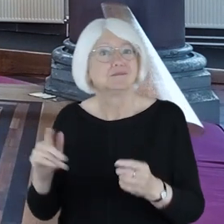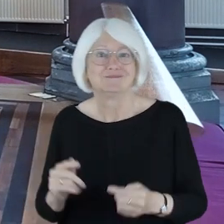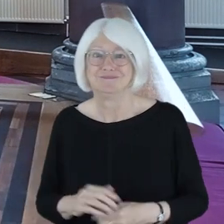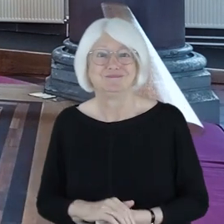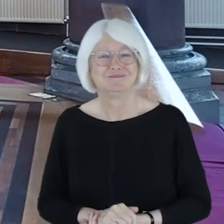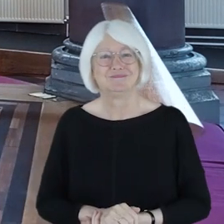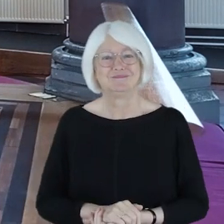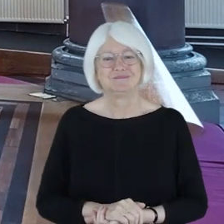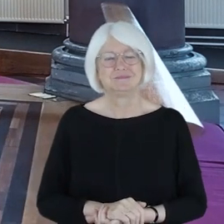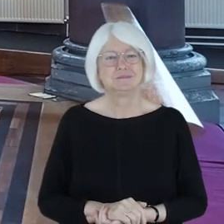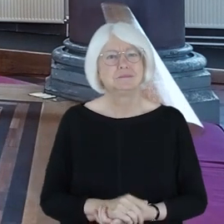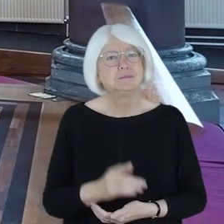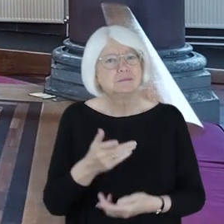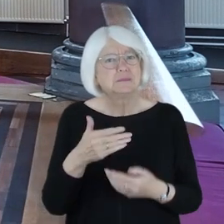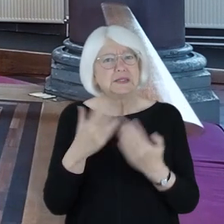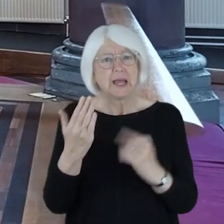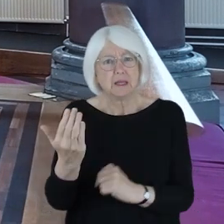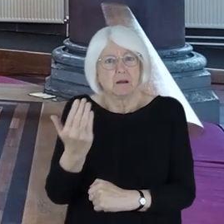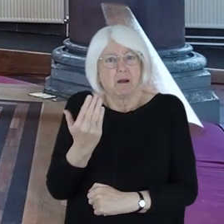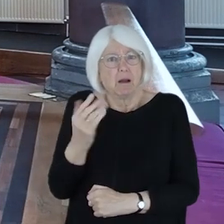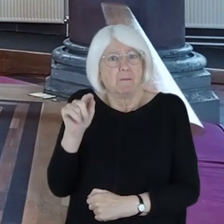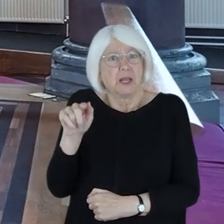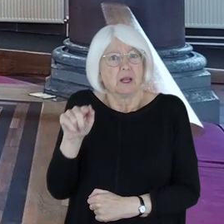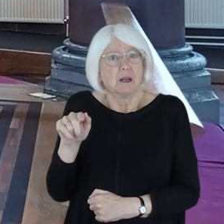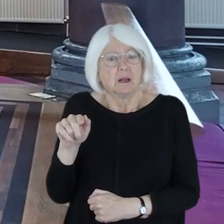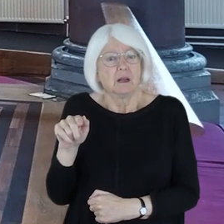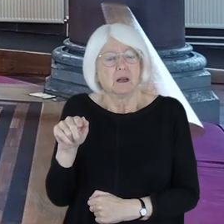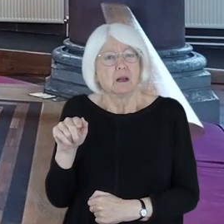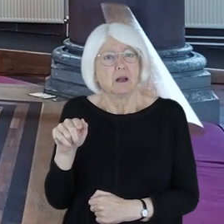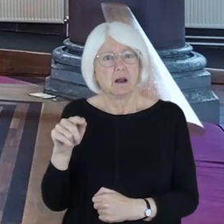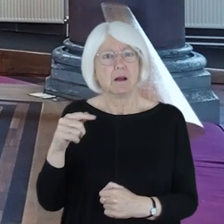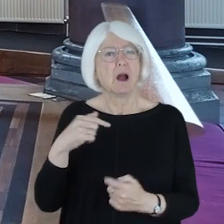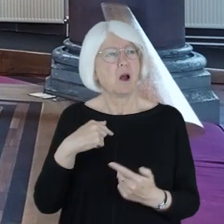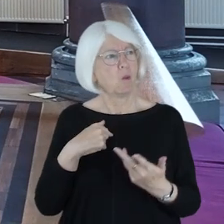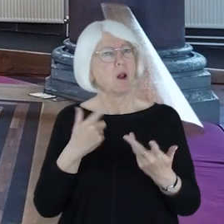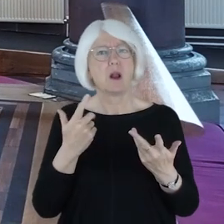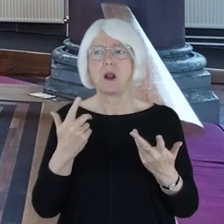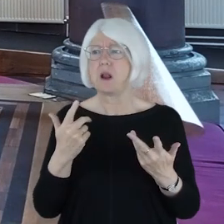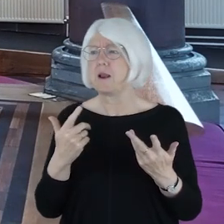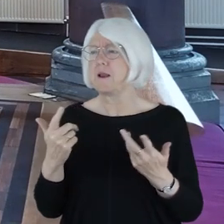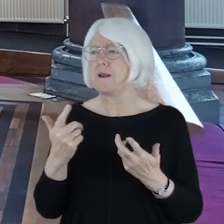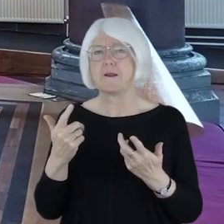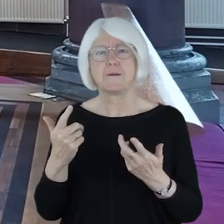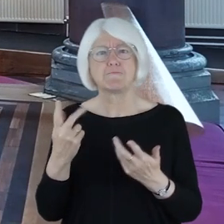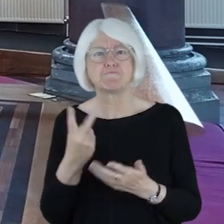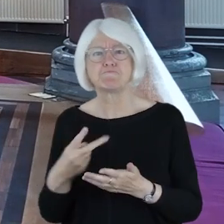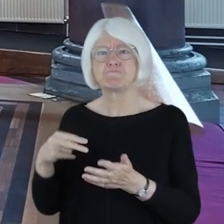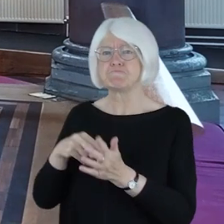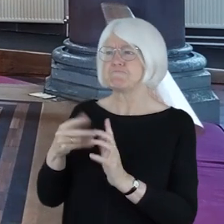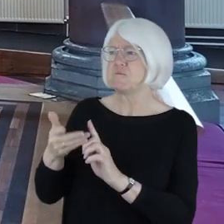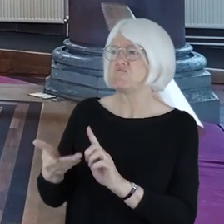The days are surely coming, says the Lord, when I will raise up for David a righteous